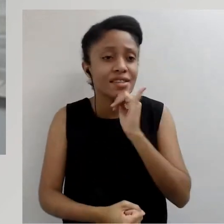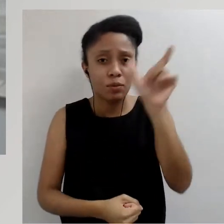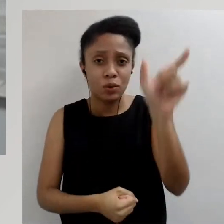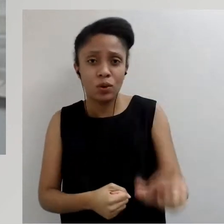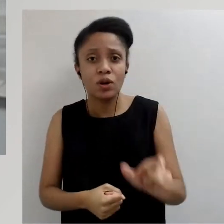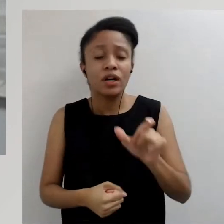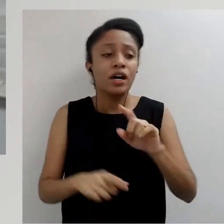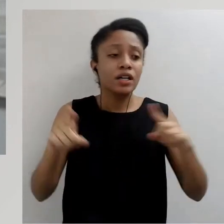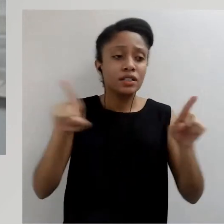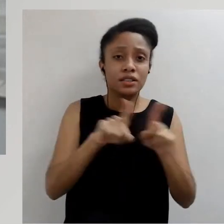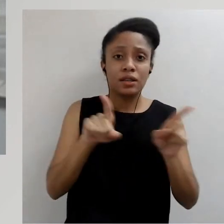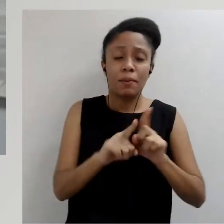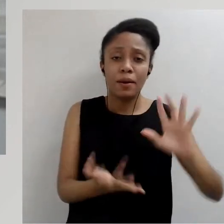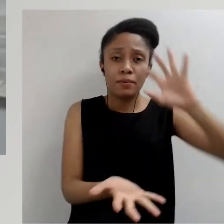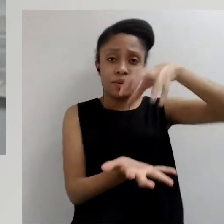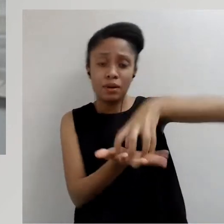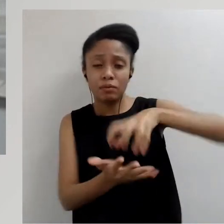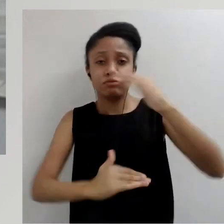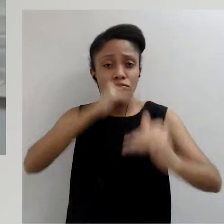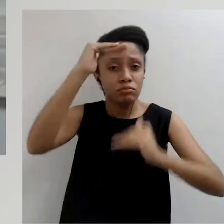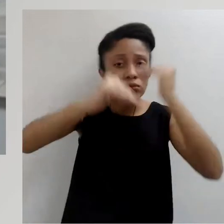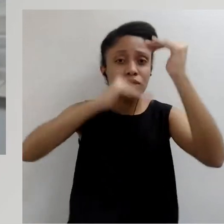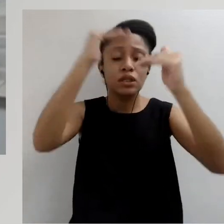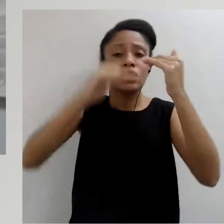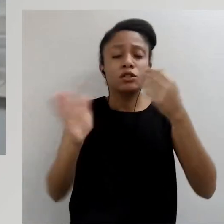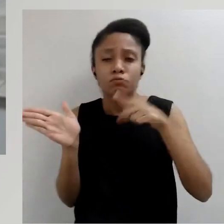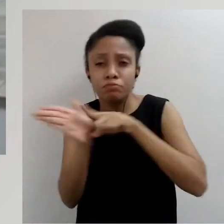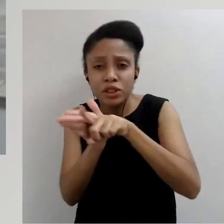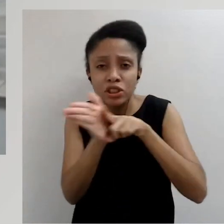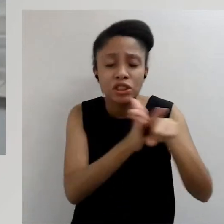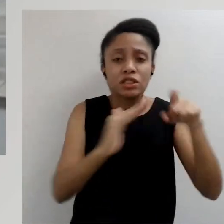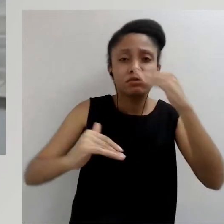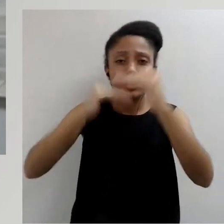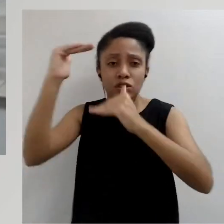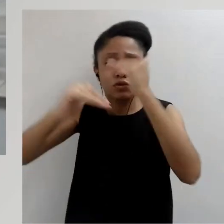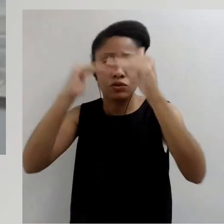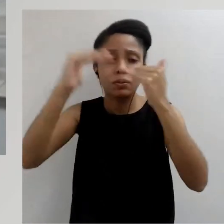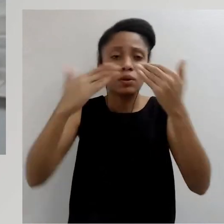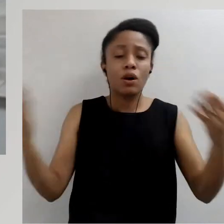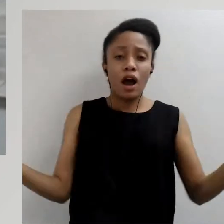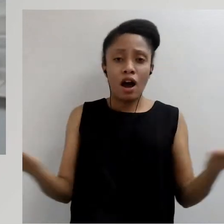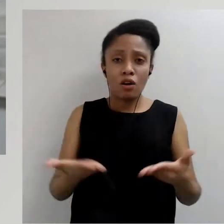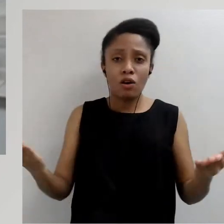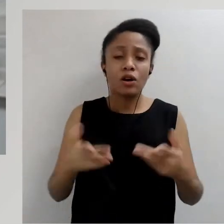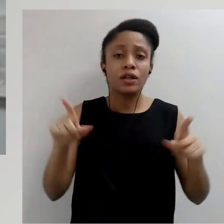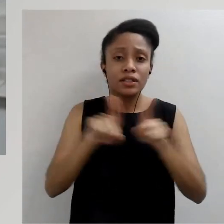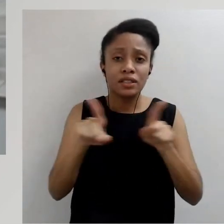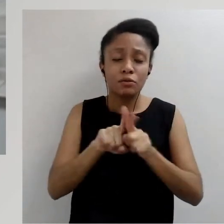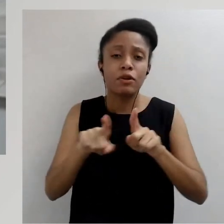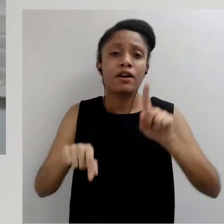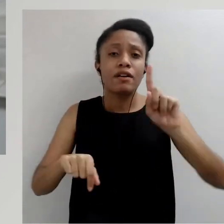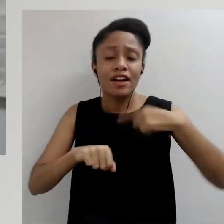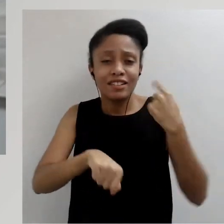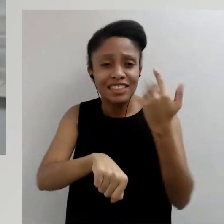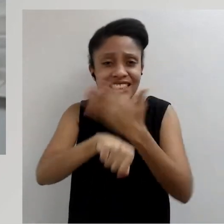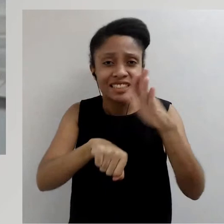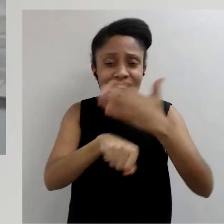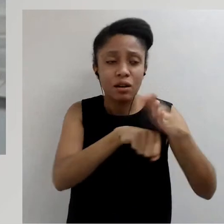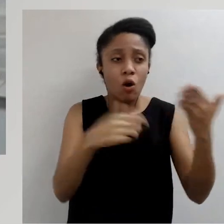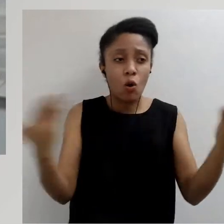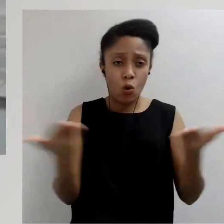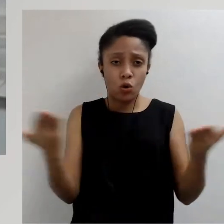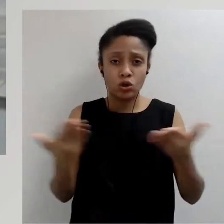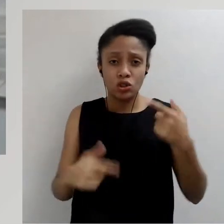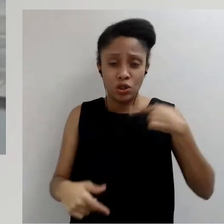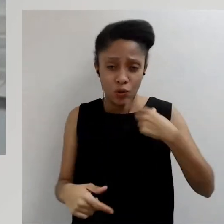an example, getting concerned with the development and research sector and conducting these types of training. And